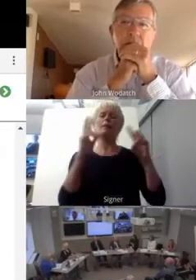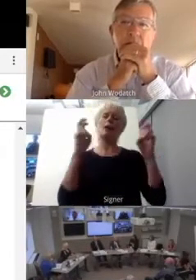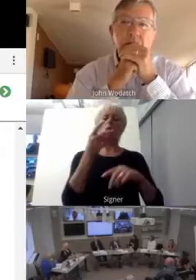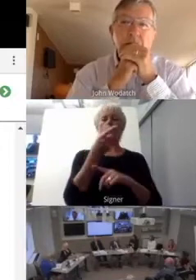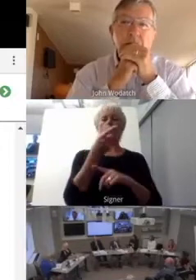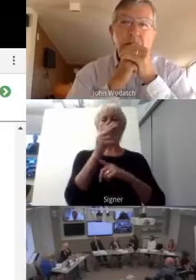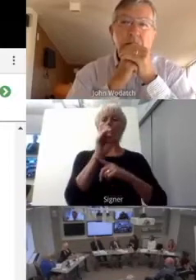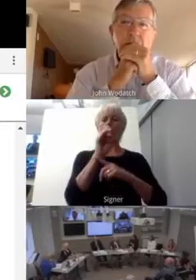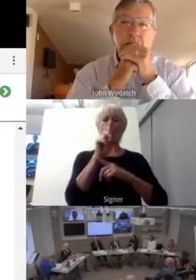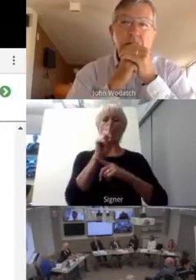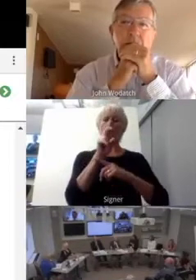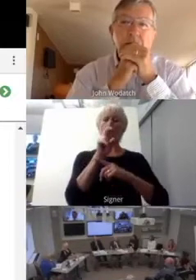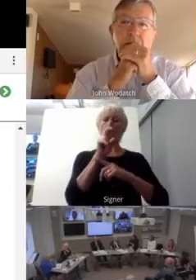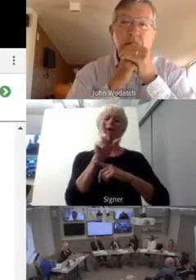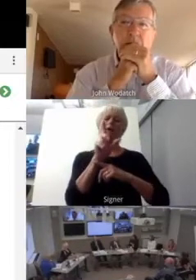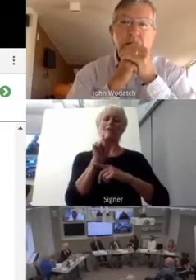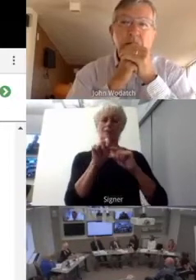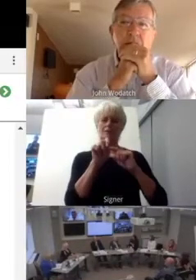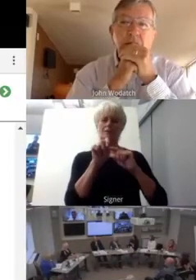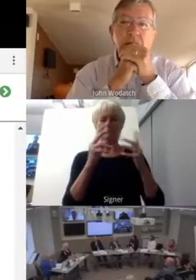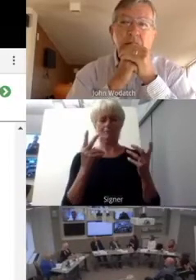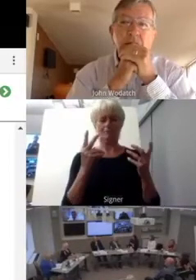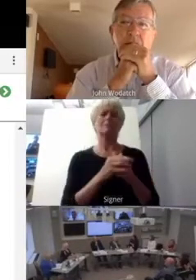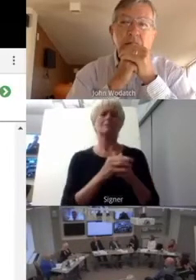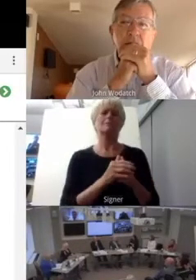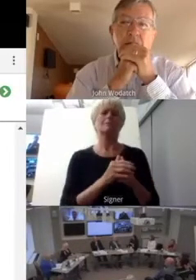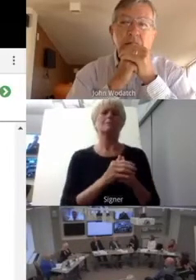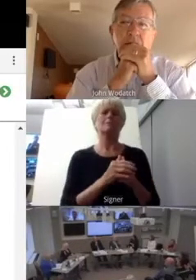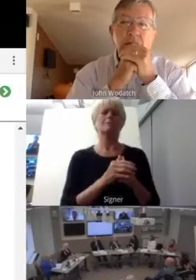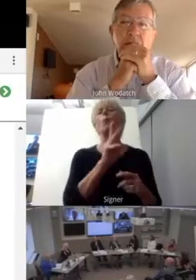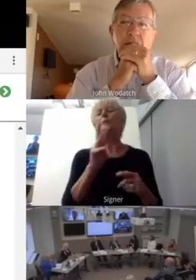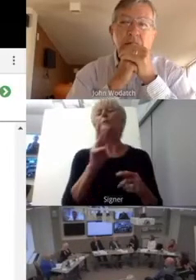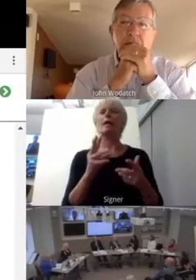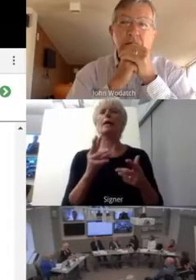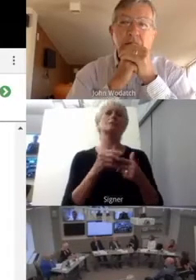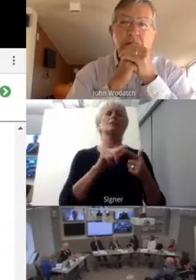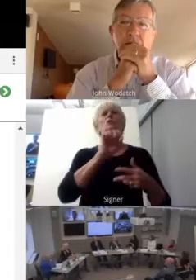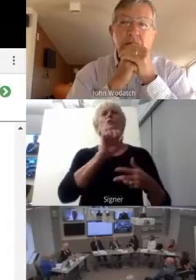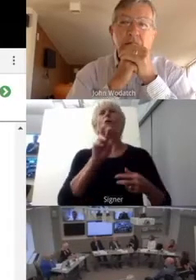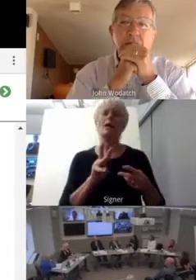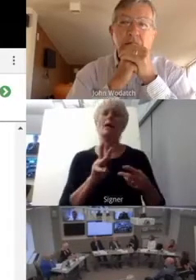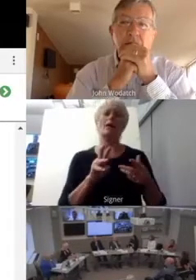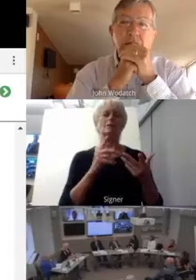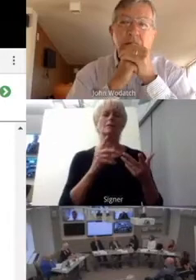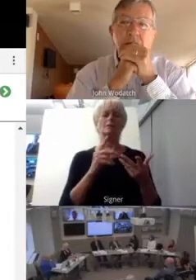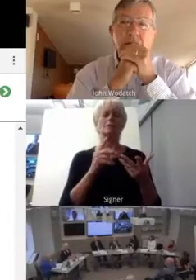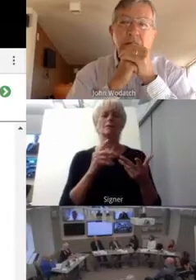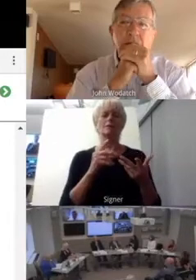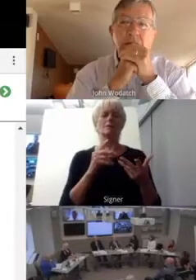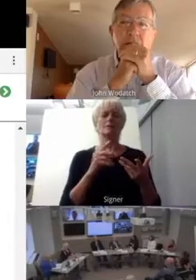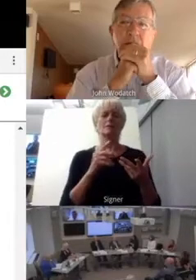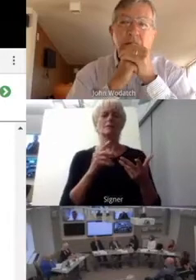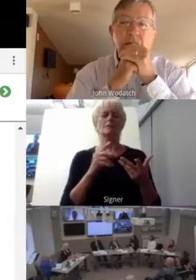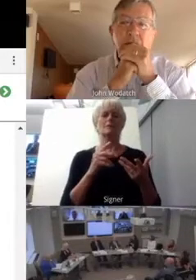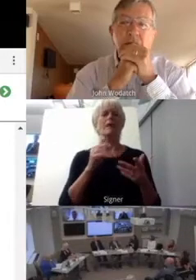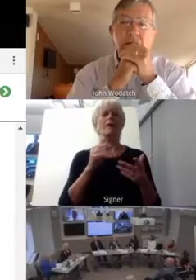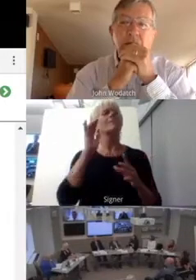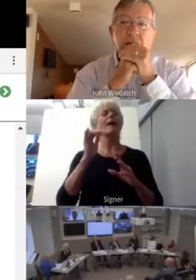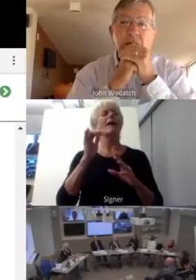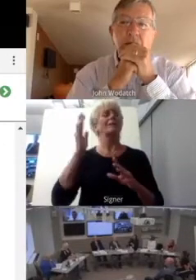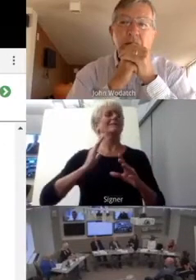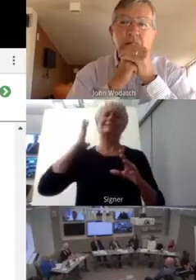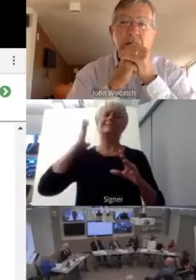for websites, provisions for software. And that was before the days when we had